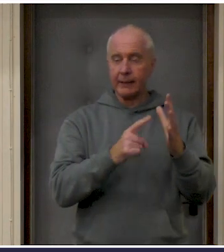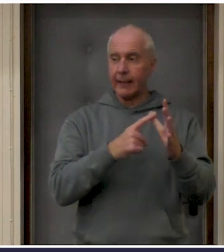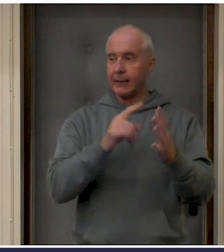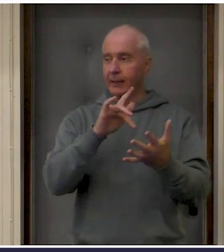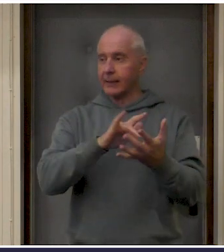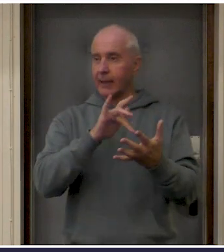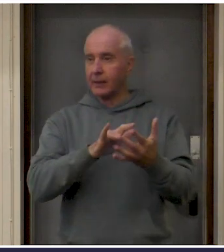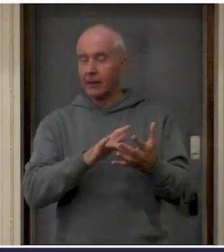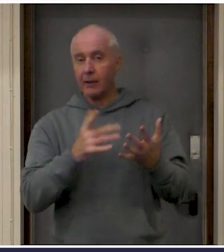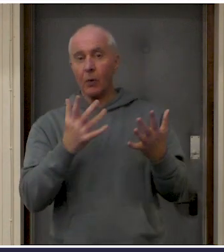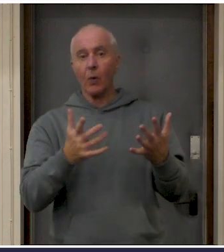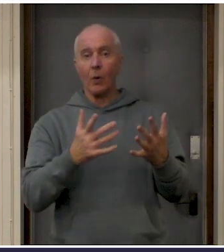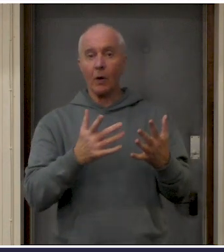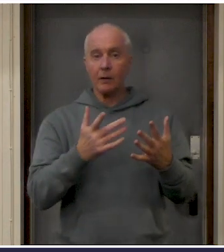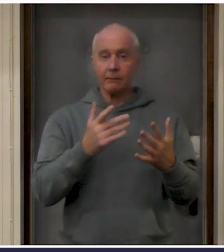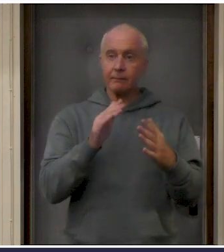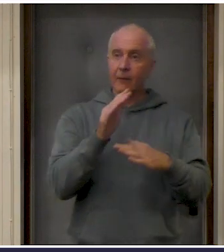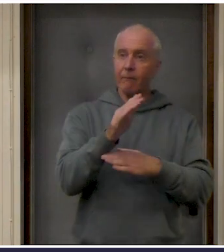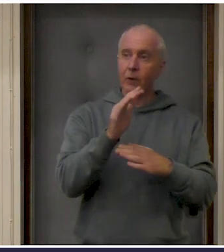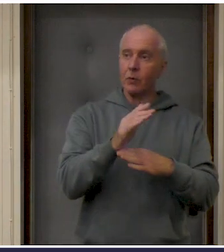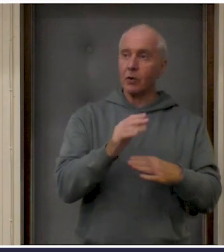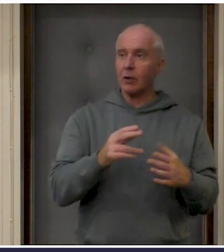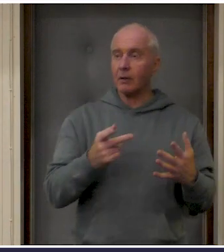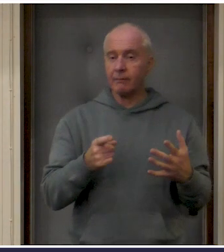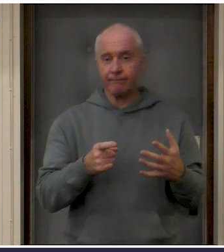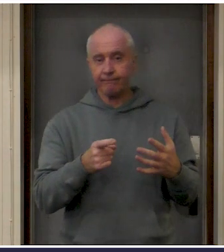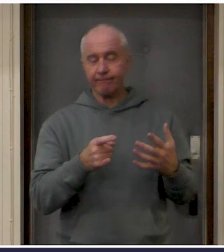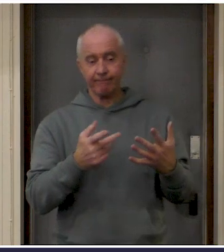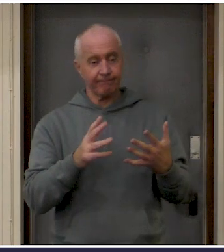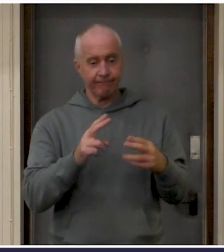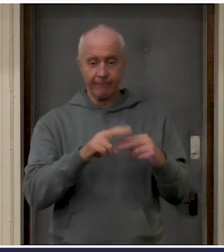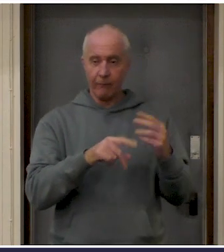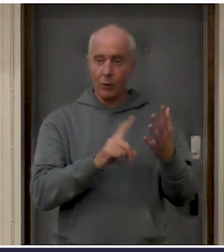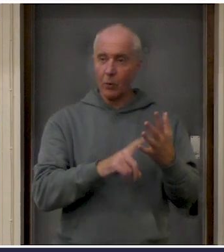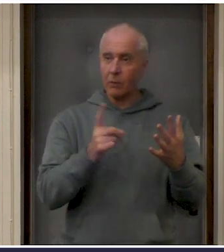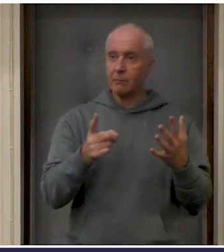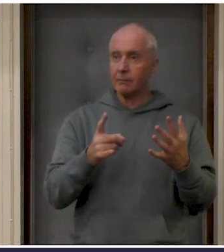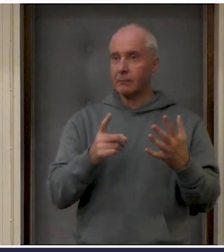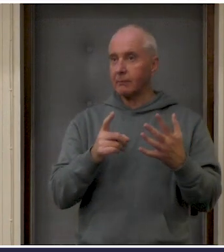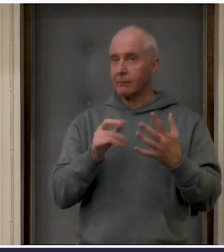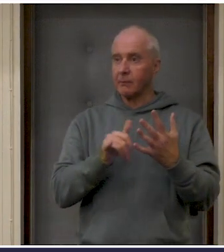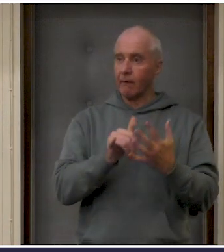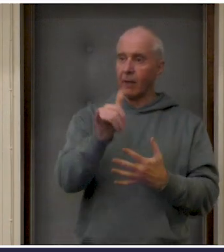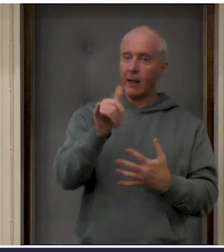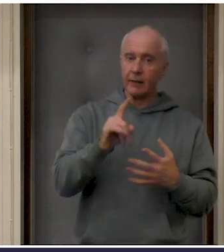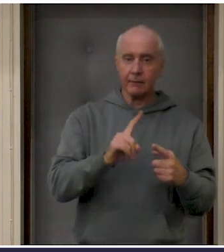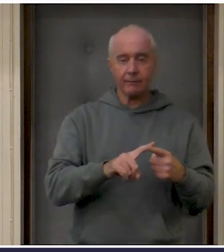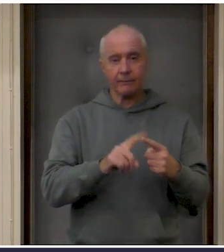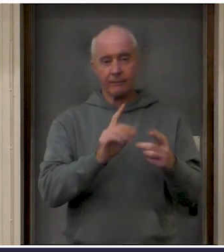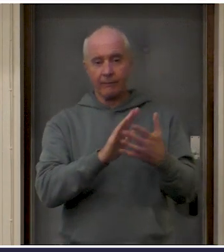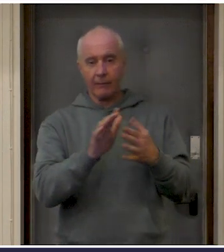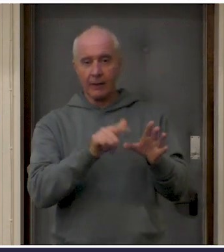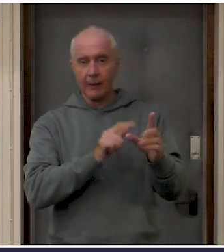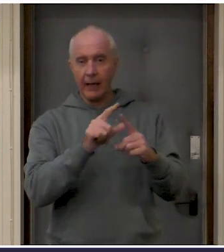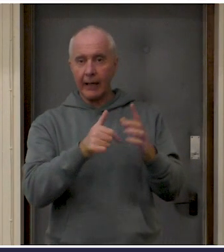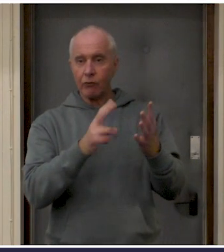to people looking to produce future fuels, so sustainable aviation fuels, hydrogen. All these sorts of industries are now taking a great interest